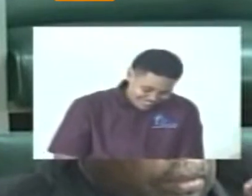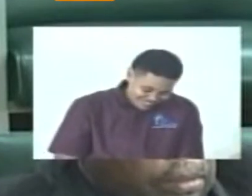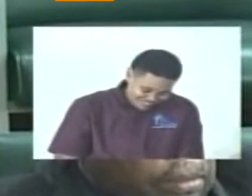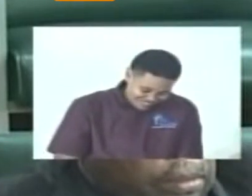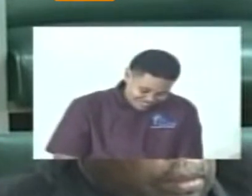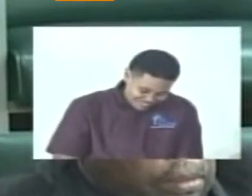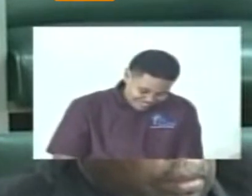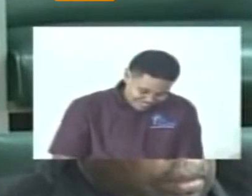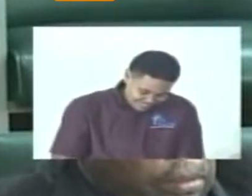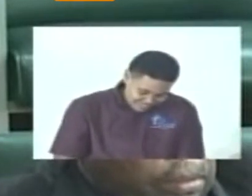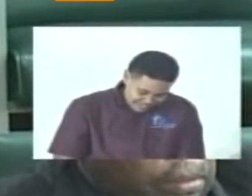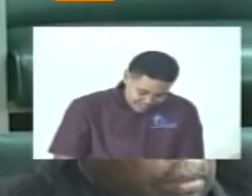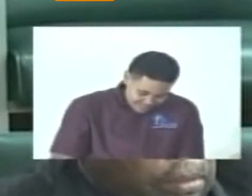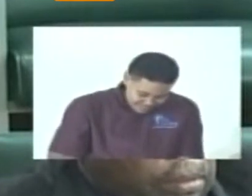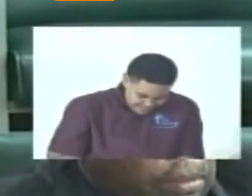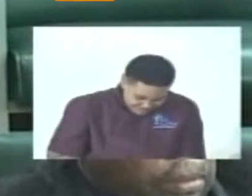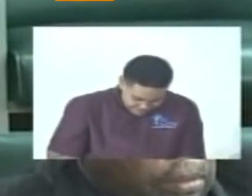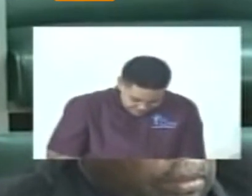I'm sorry, Mr. President.